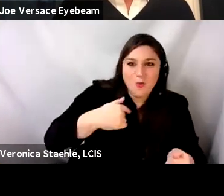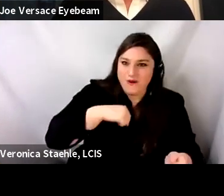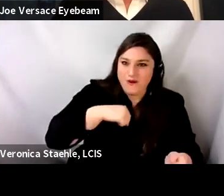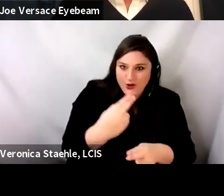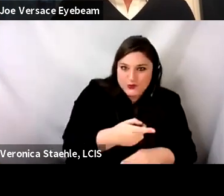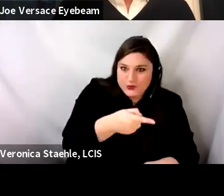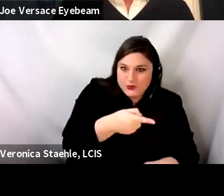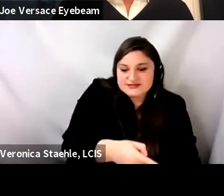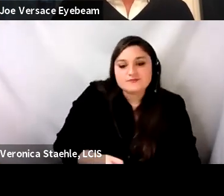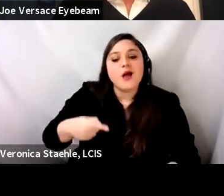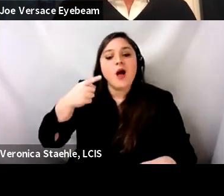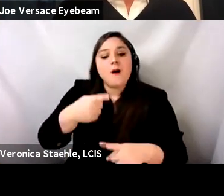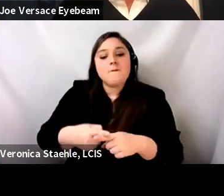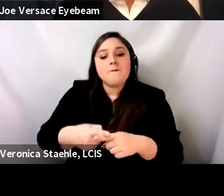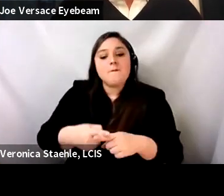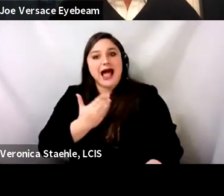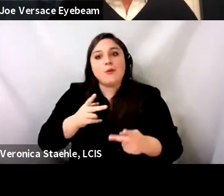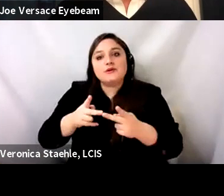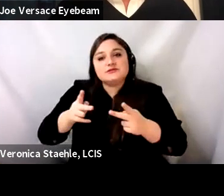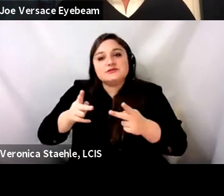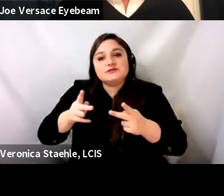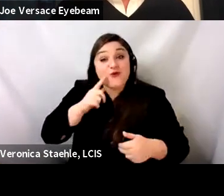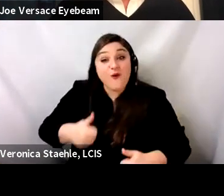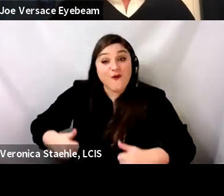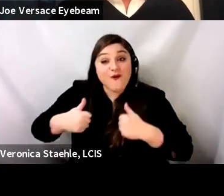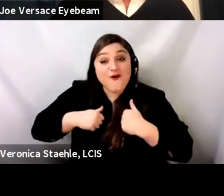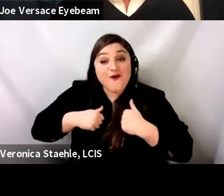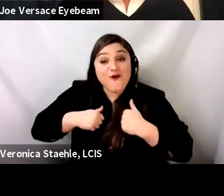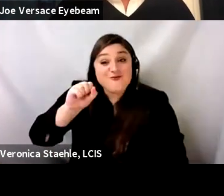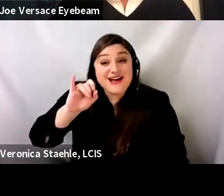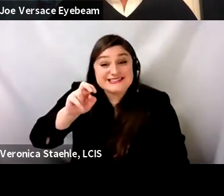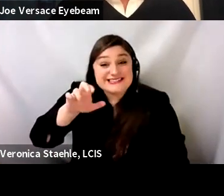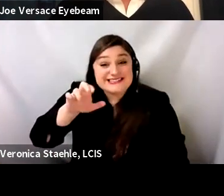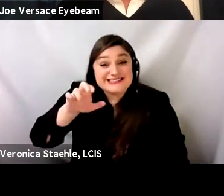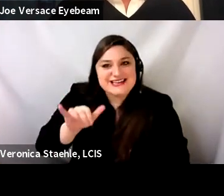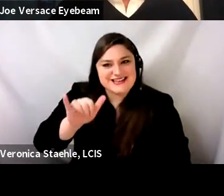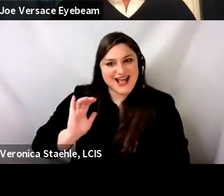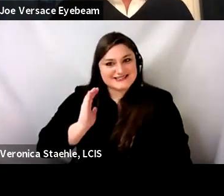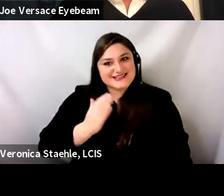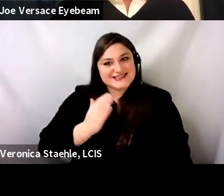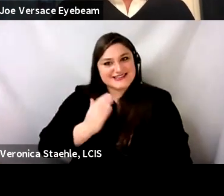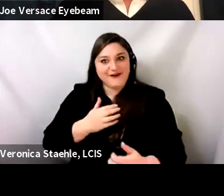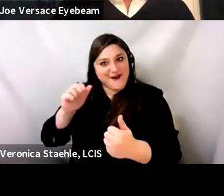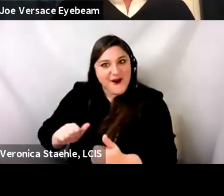That's what we're known for. We are a convener. So the risk is,